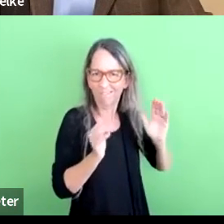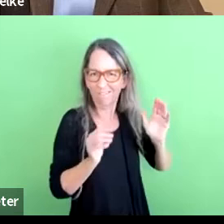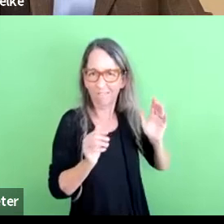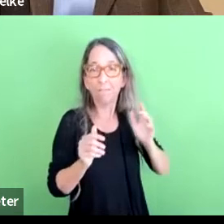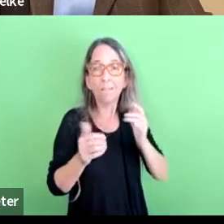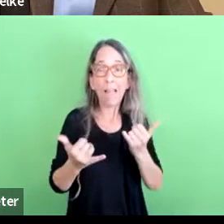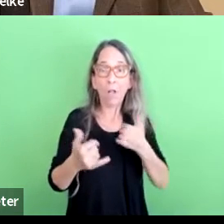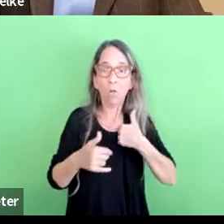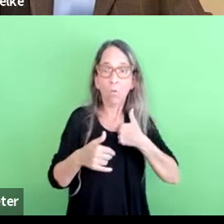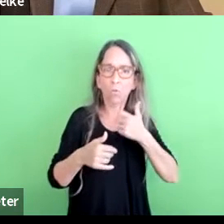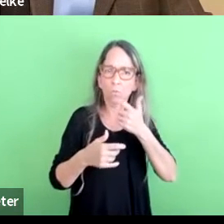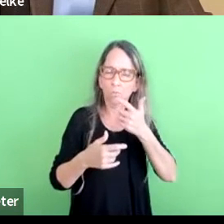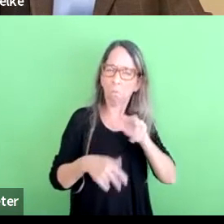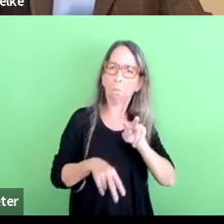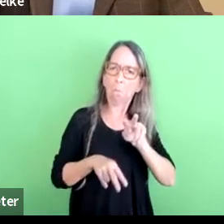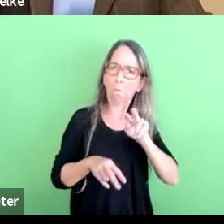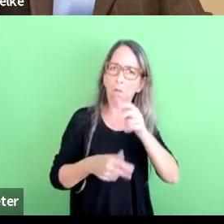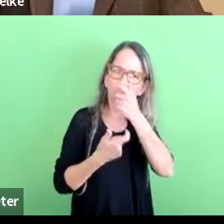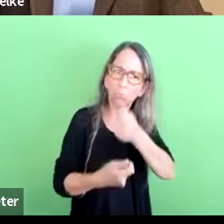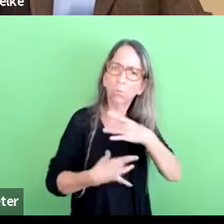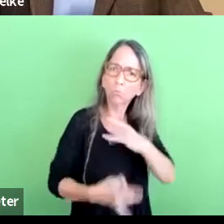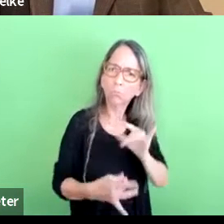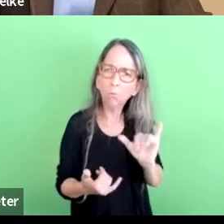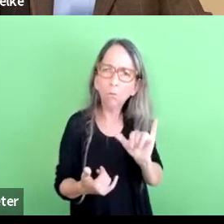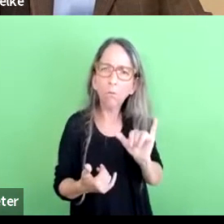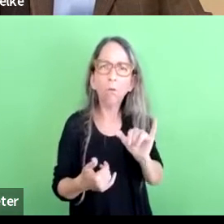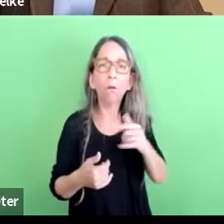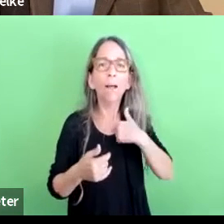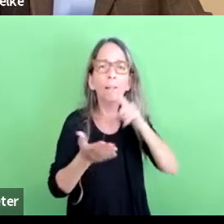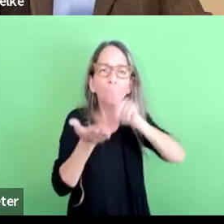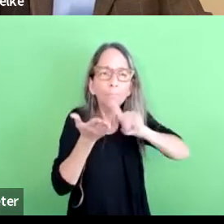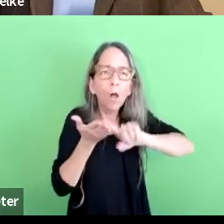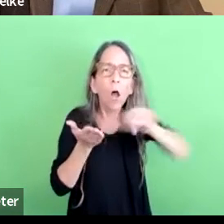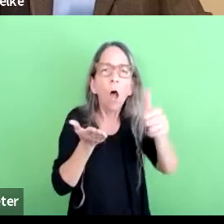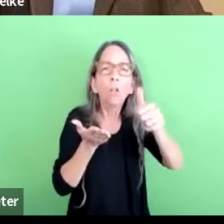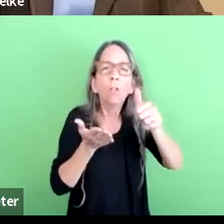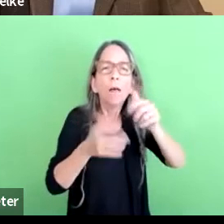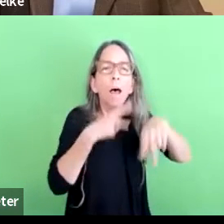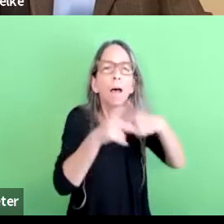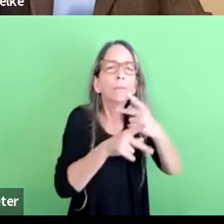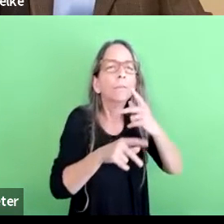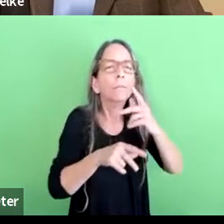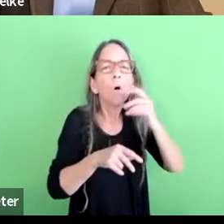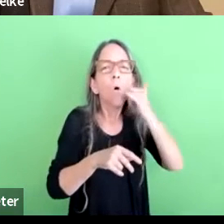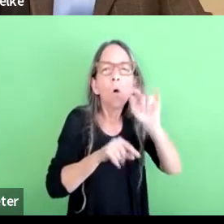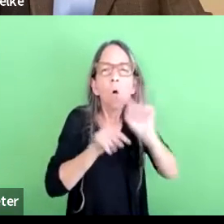interesting, is looking at other types of telephone calls, and between hearing calling partners is